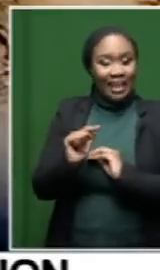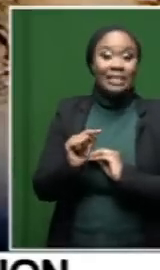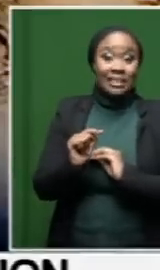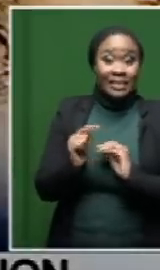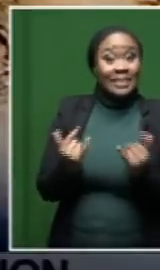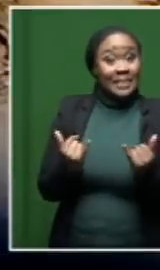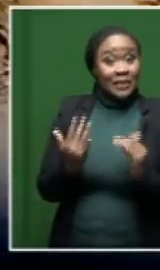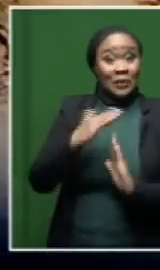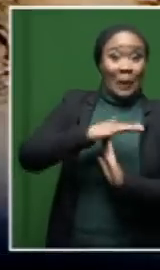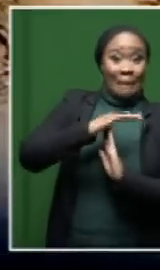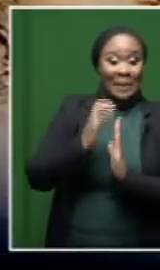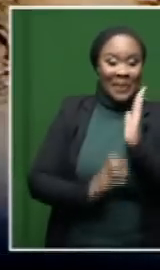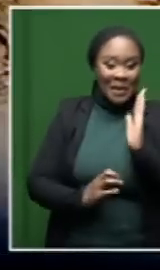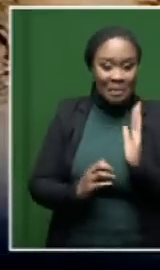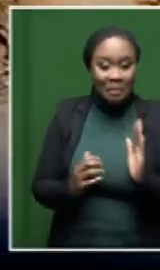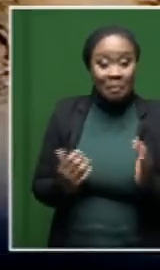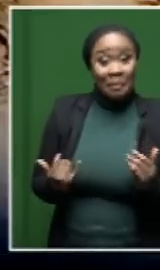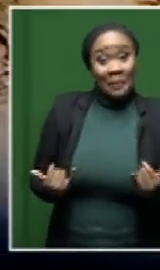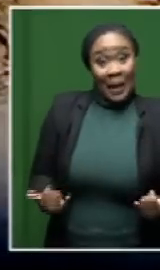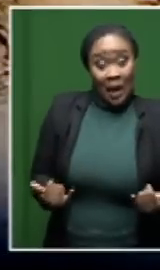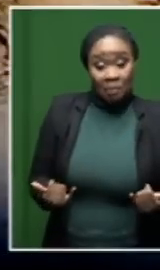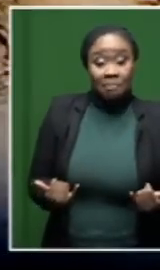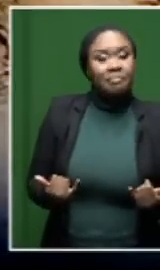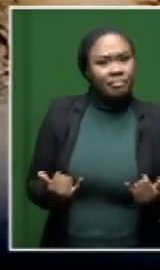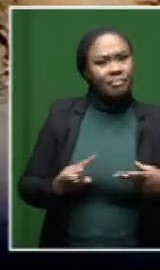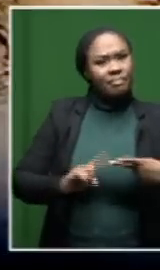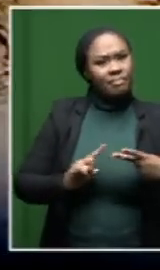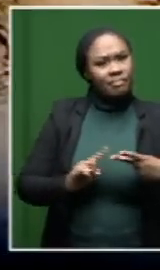that is what's topping all of our news bulletins. But the other story, I think, that...